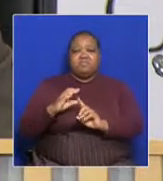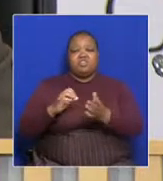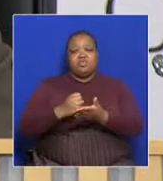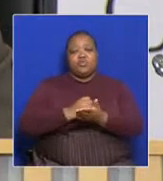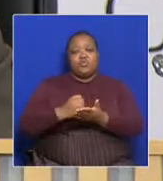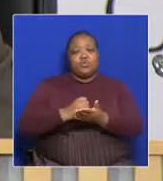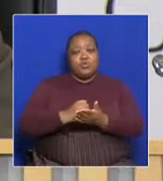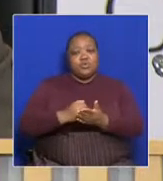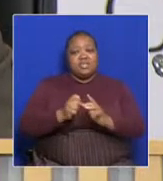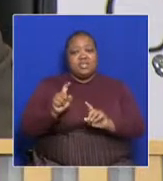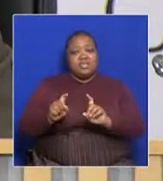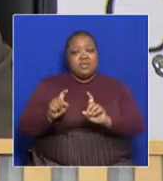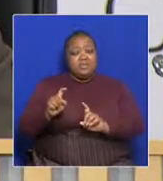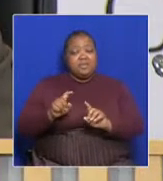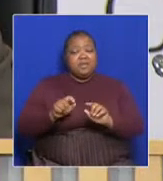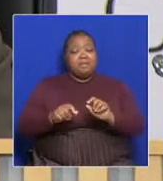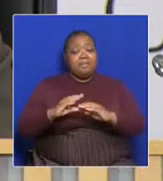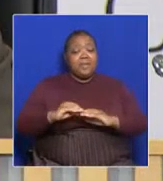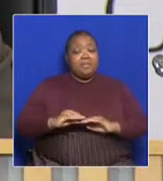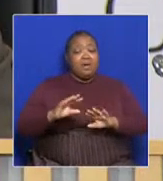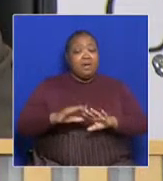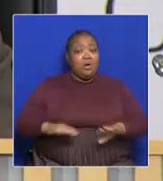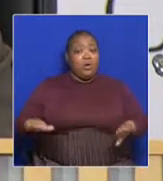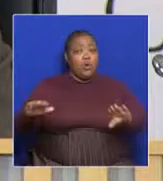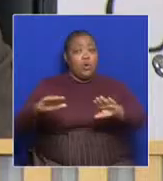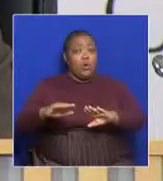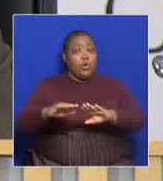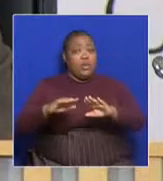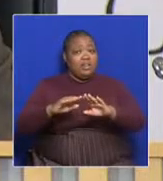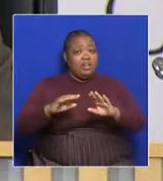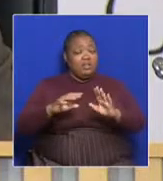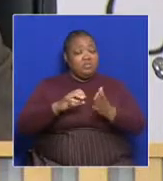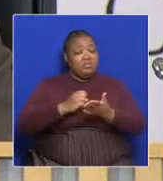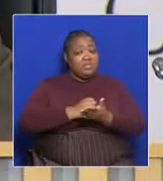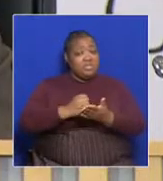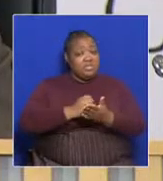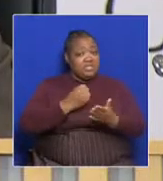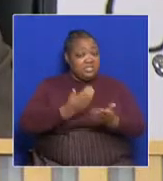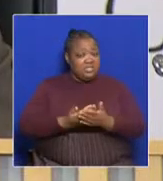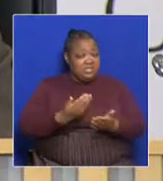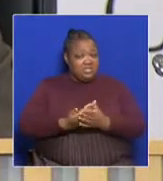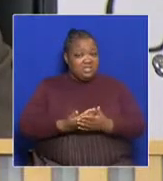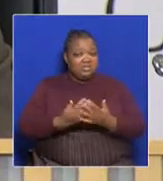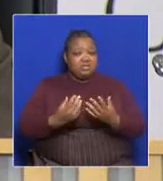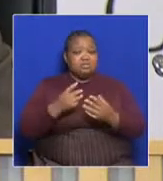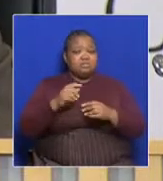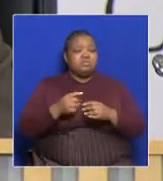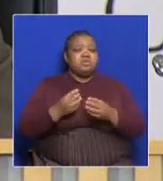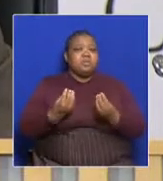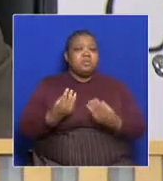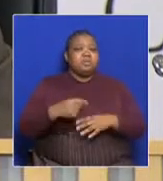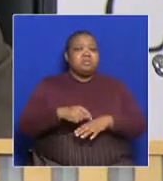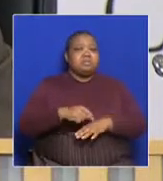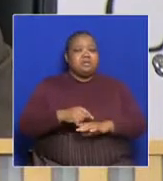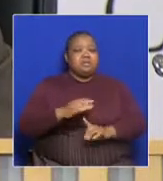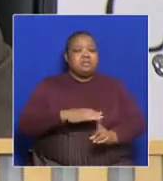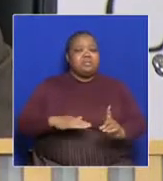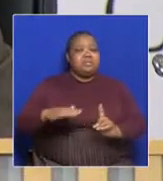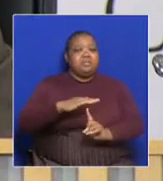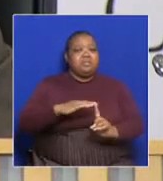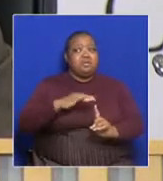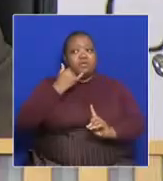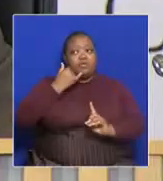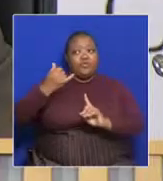every member that goes to a system that can register an inquiry. I'm with you. So lots of times if you're on the field, you'll phone that member at the